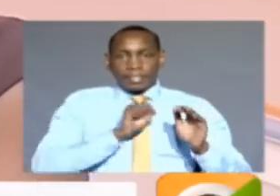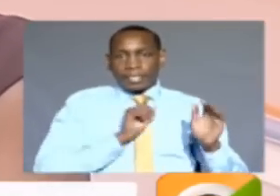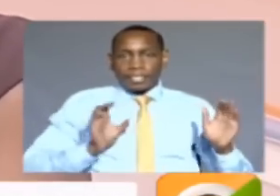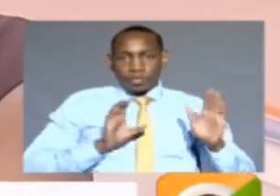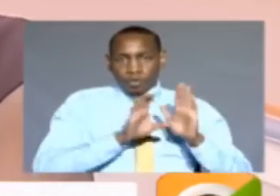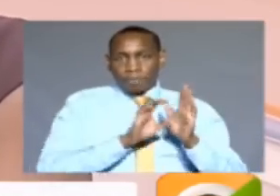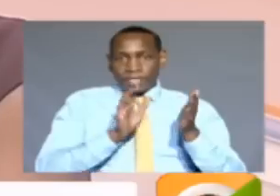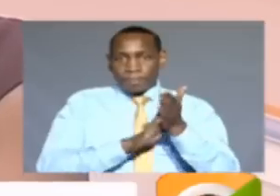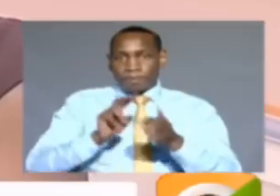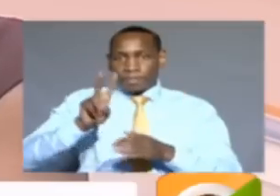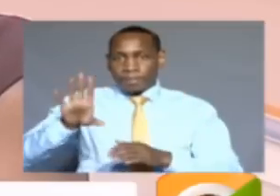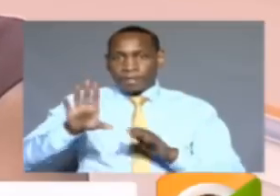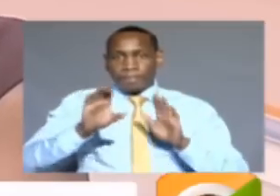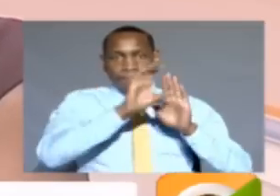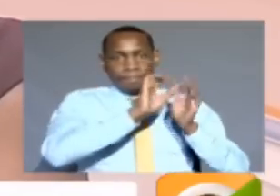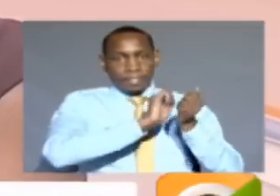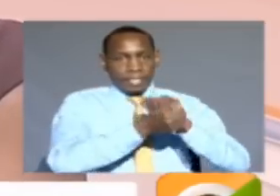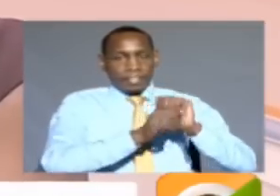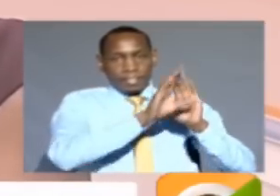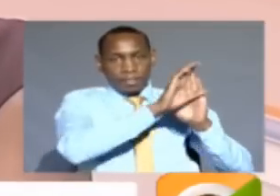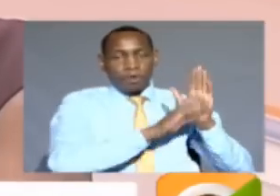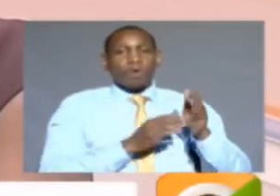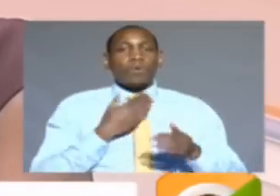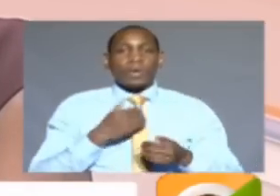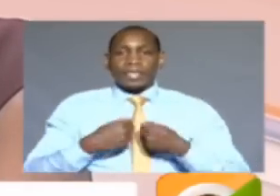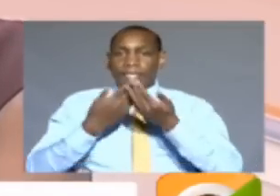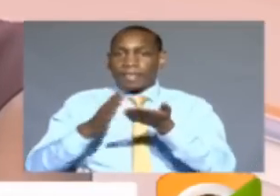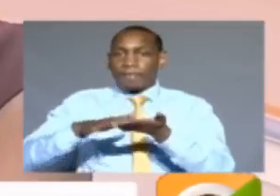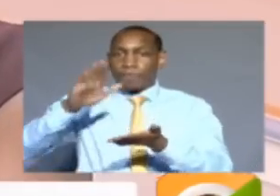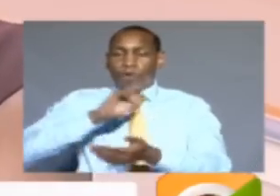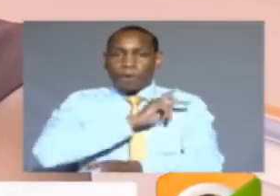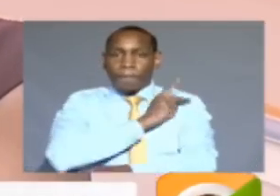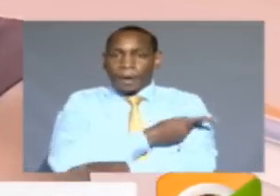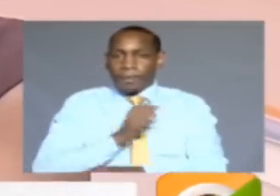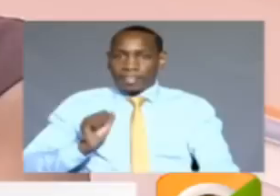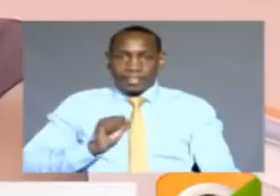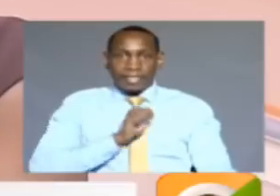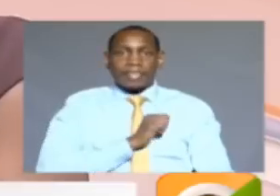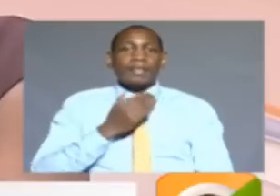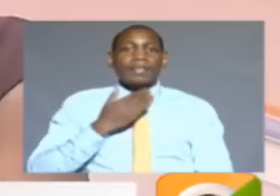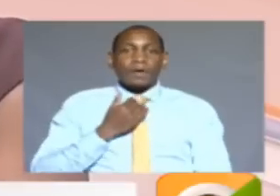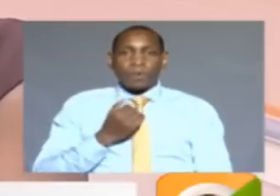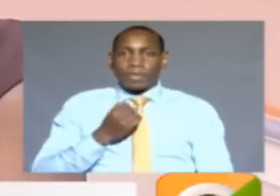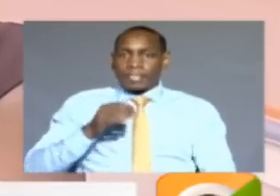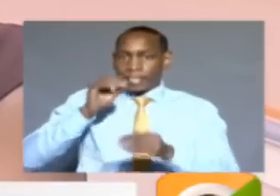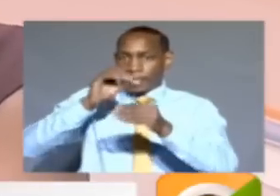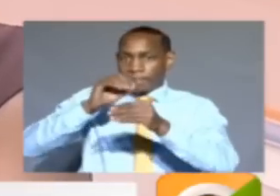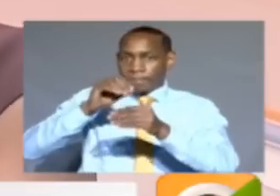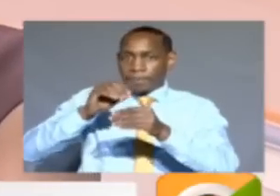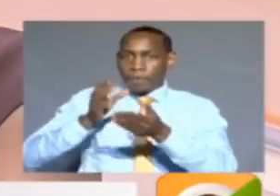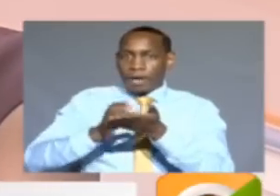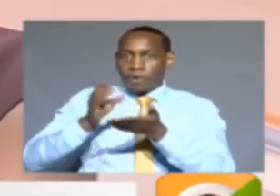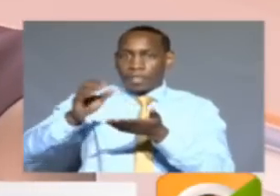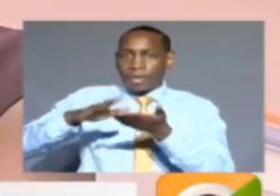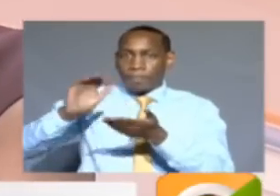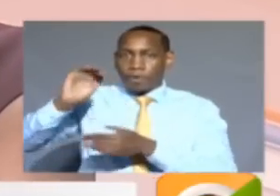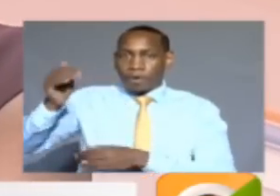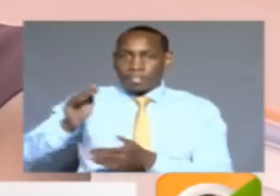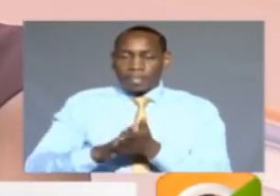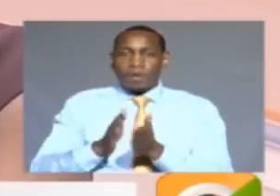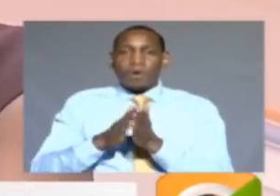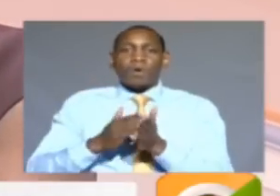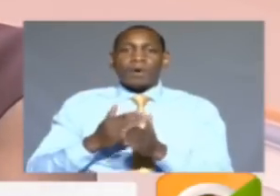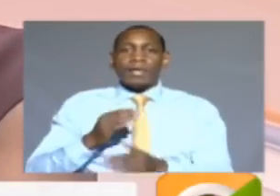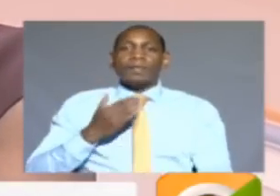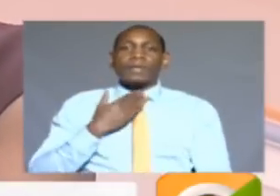changes mm-hmm. to the Constitution, seeking to give more powers to the Senate. They wanted to triple the amount of money going to the counties. They wanted the Senate